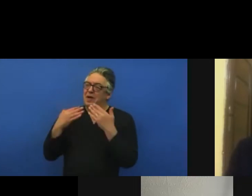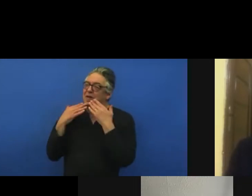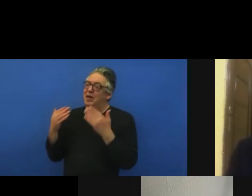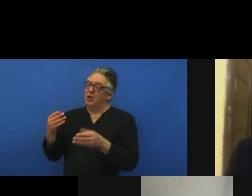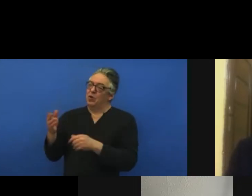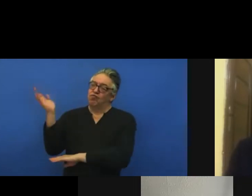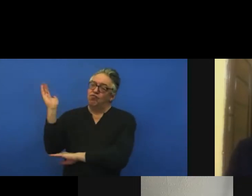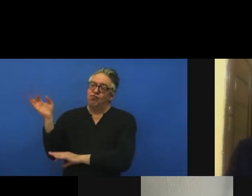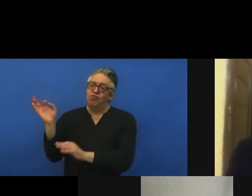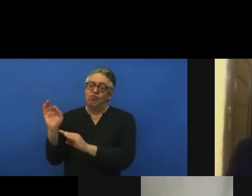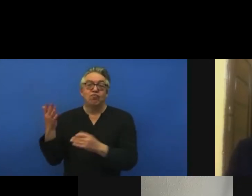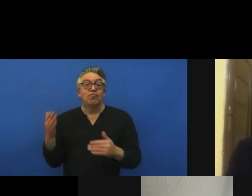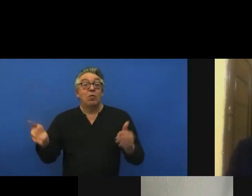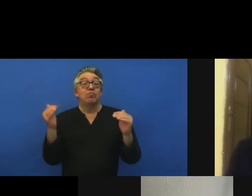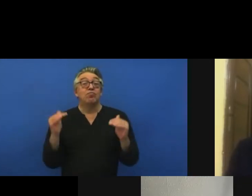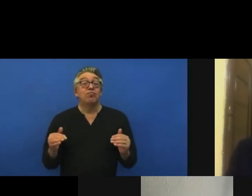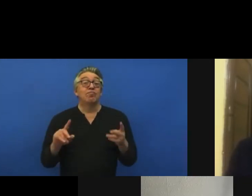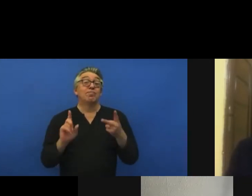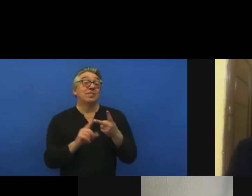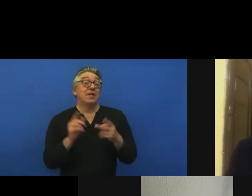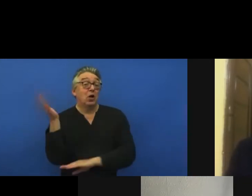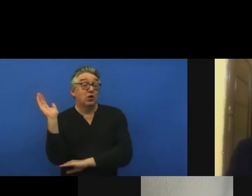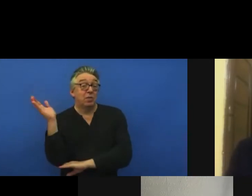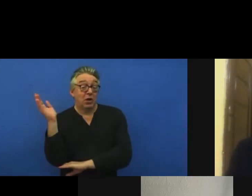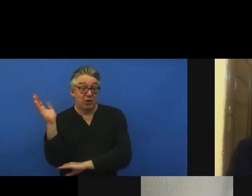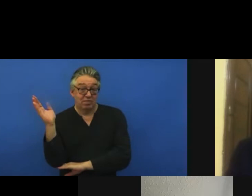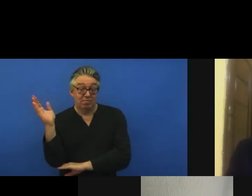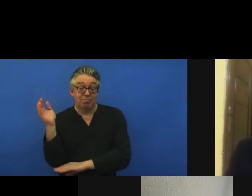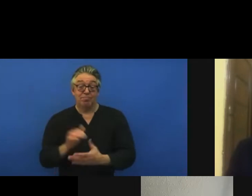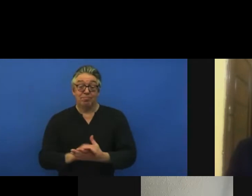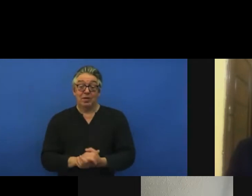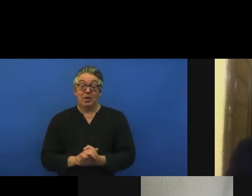the second speaker. Asma, are you ready?